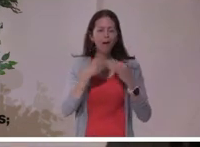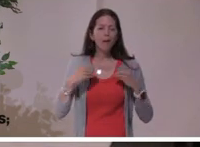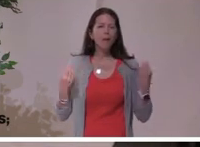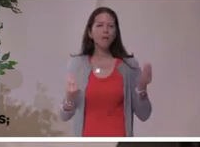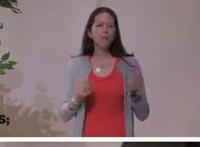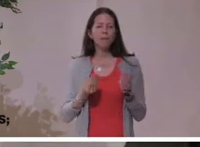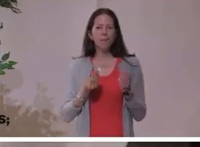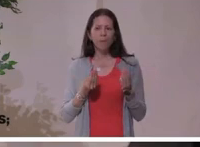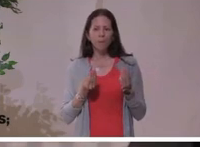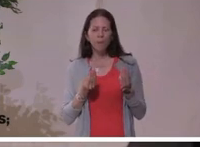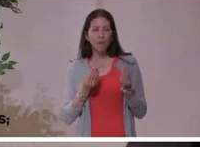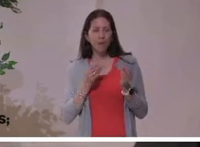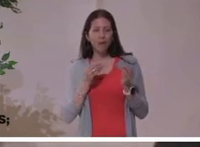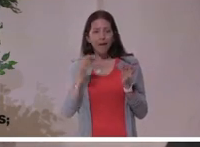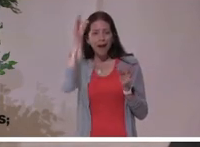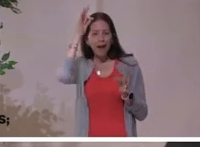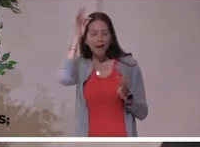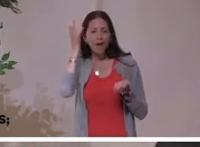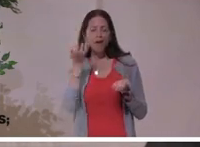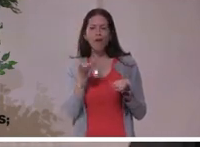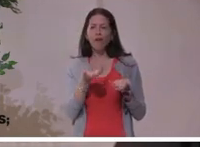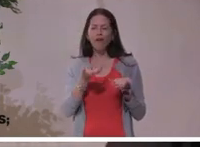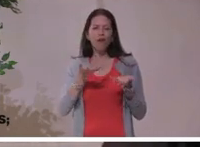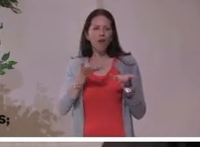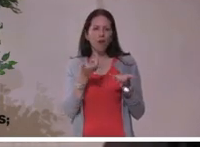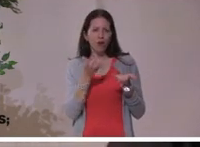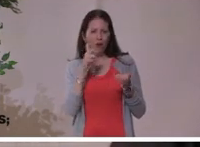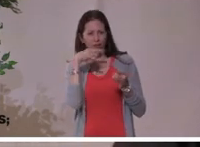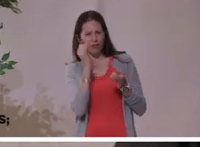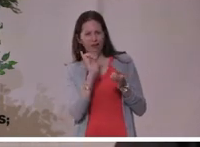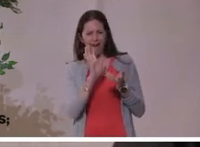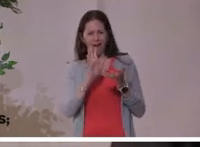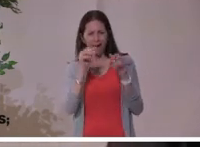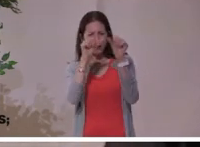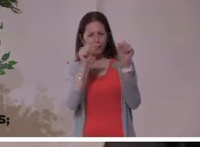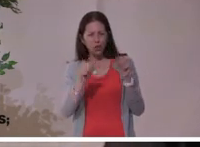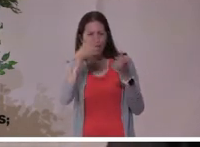The girl, the people that did the hair back there, it's like mini sculptures. It's really.